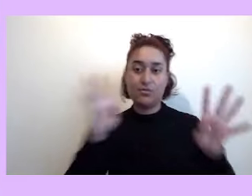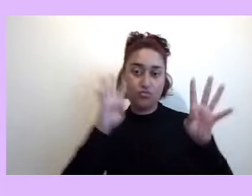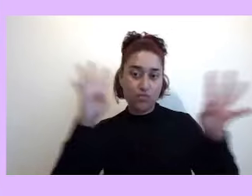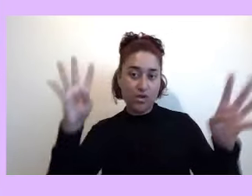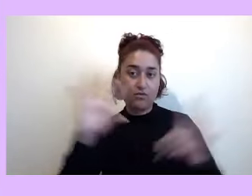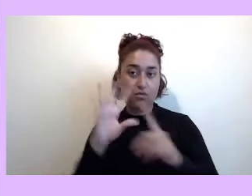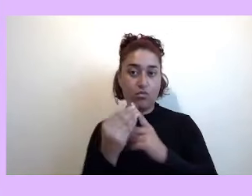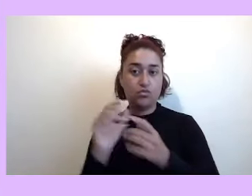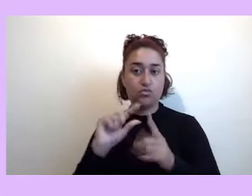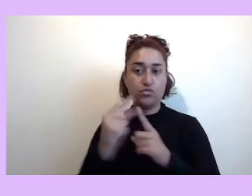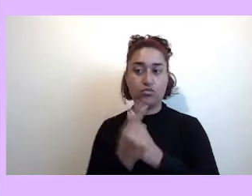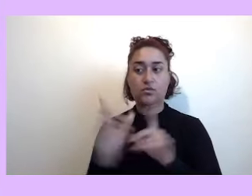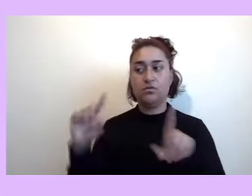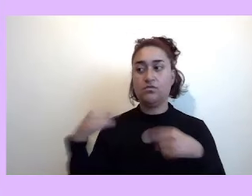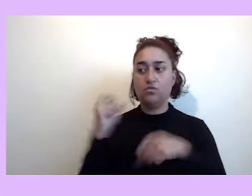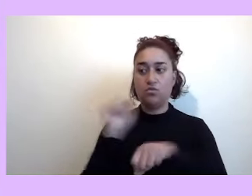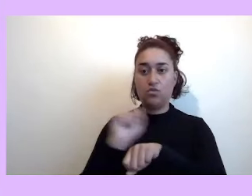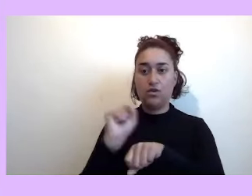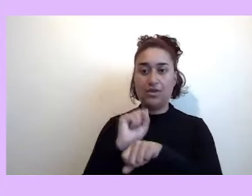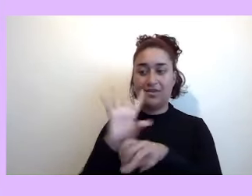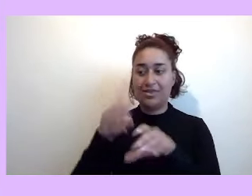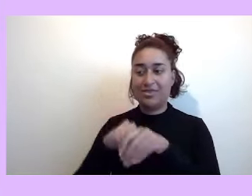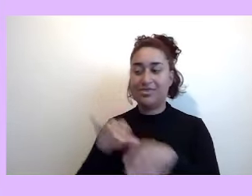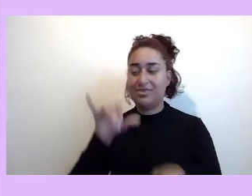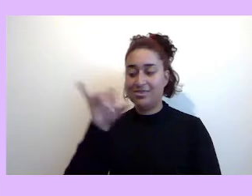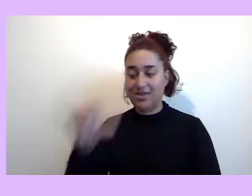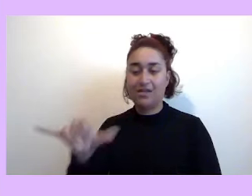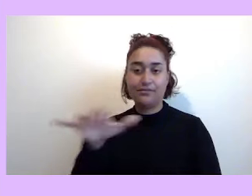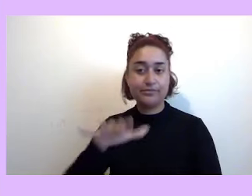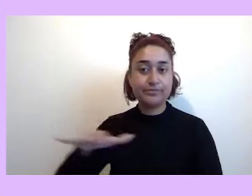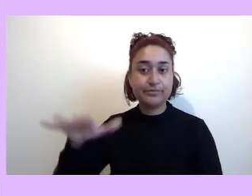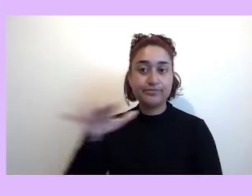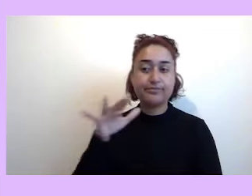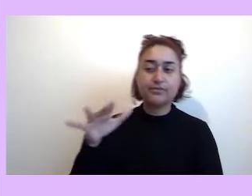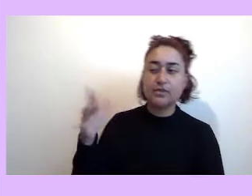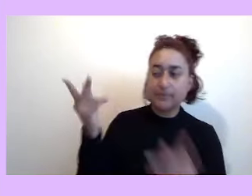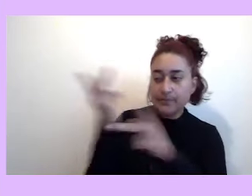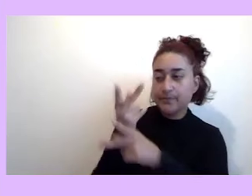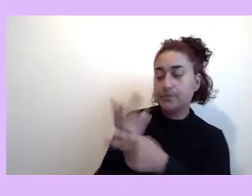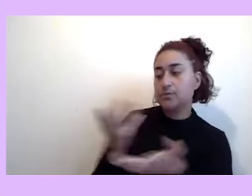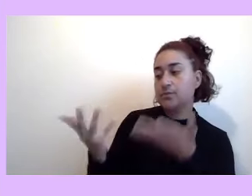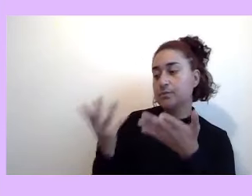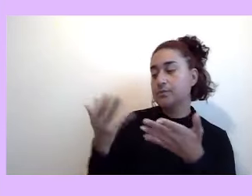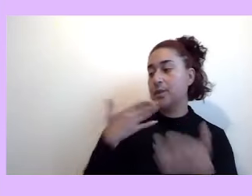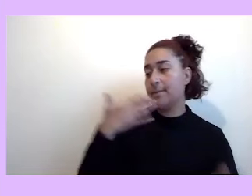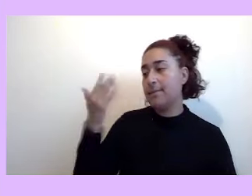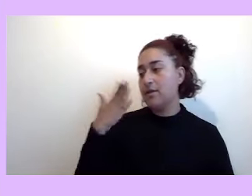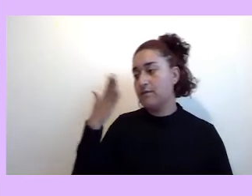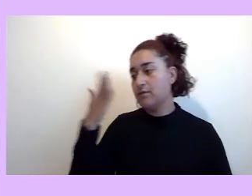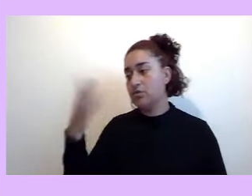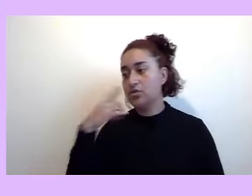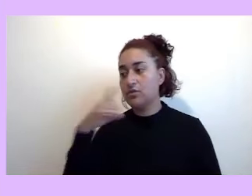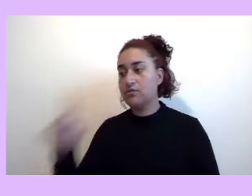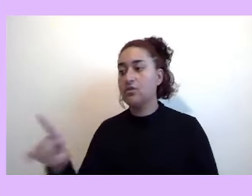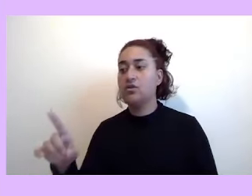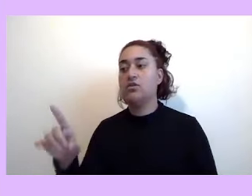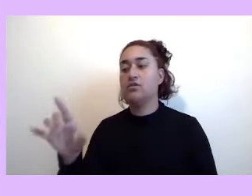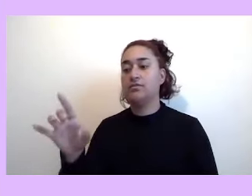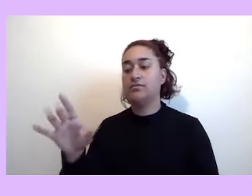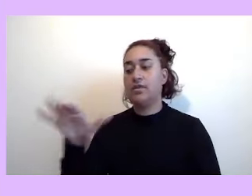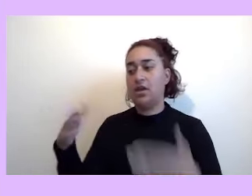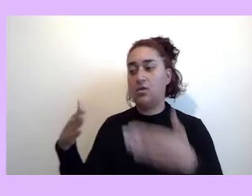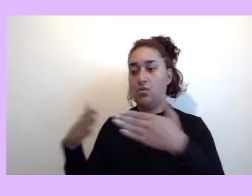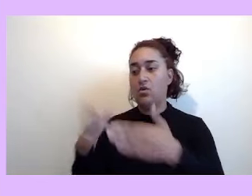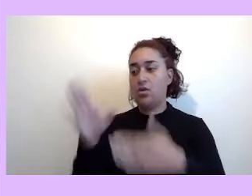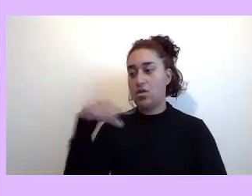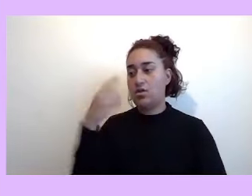for a long time in that location to think about what a kind of better future for Upham's Corner looks like that really is equitable